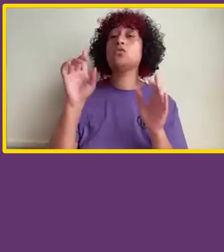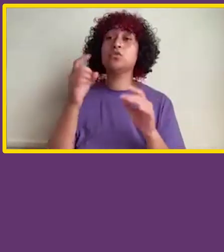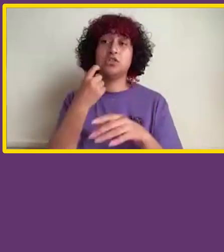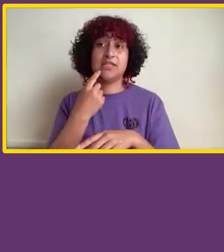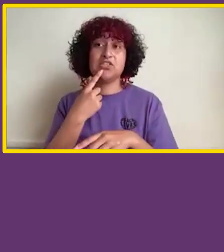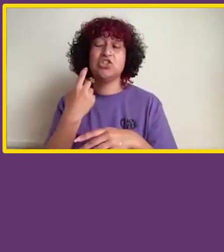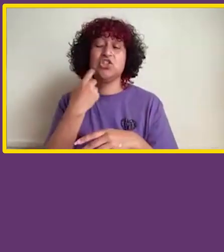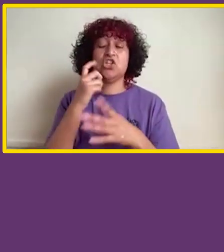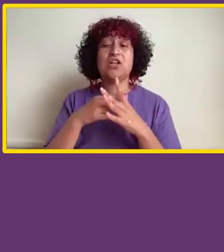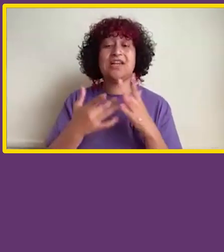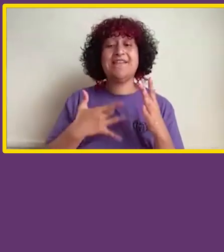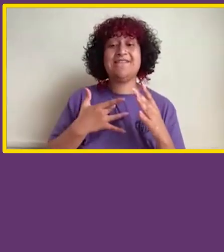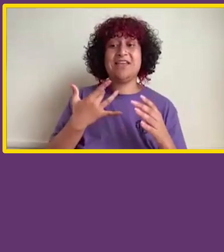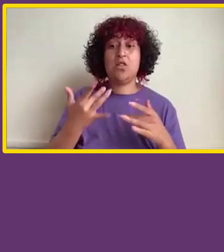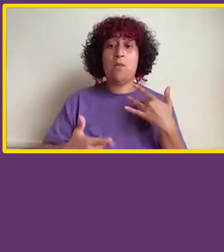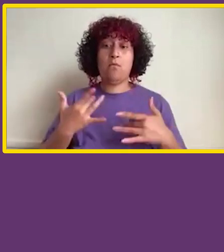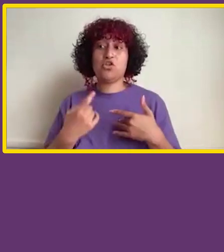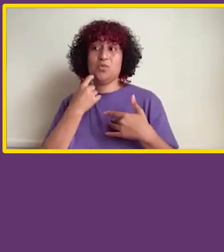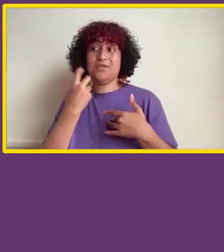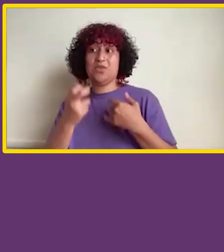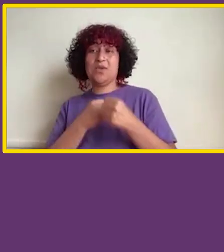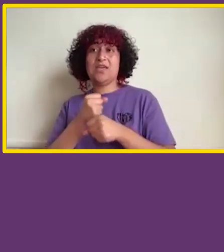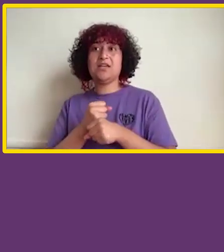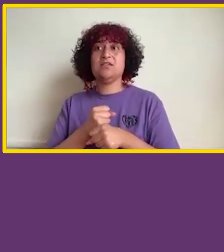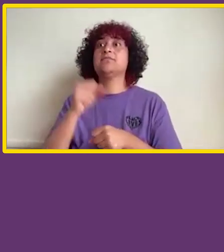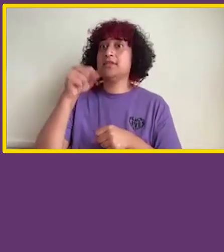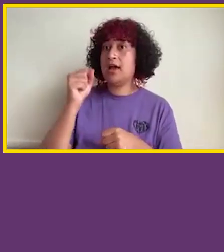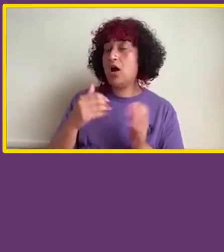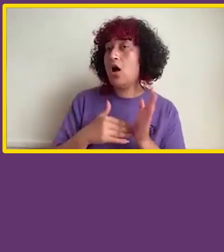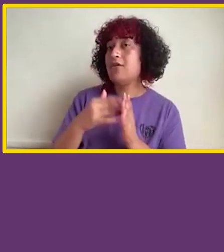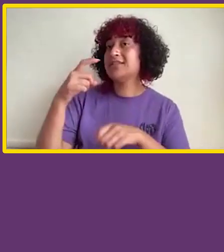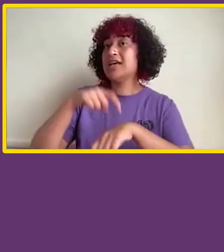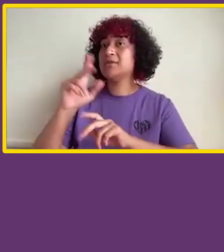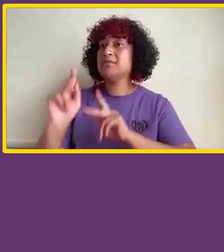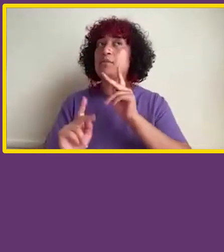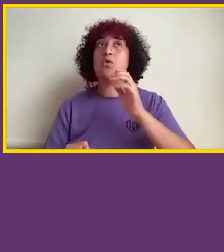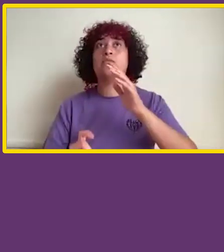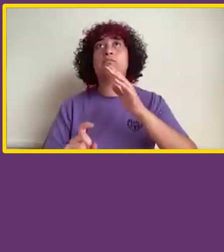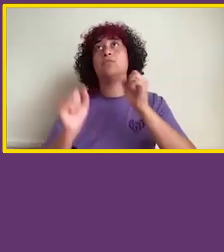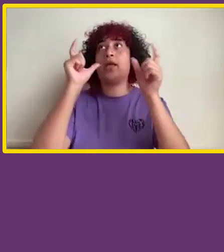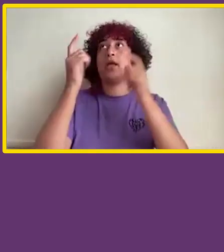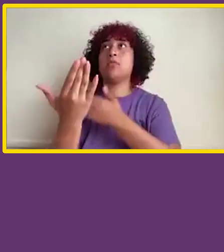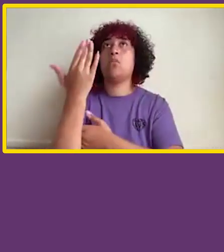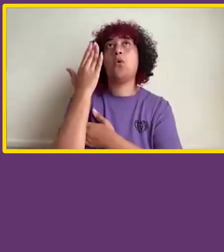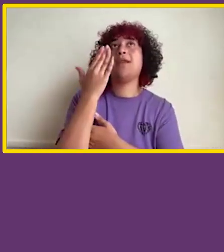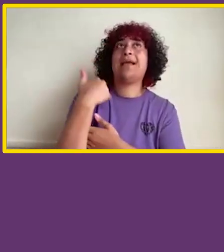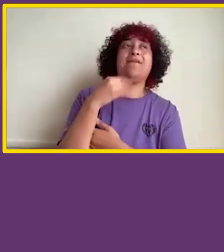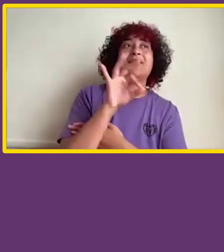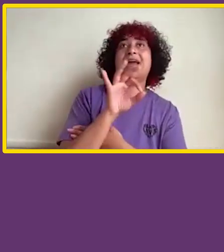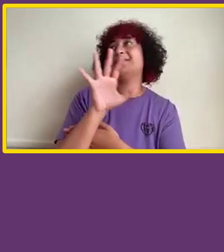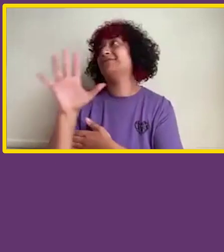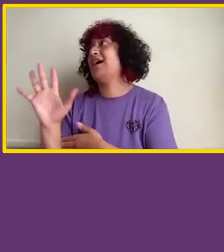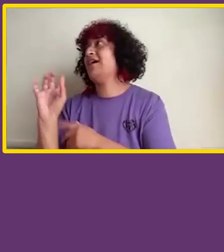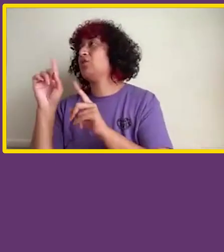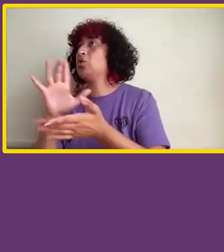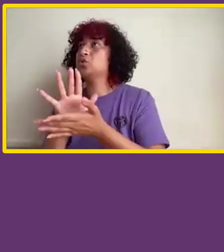wave. And in the meantime, people need to just get up in the morning and go to a 9 to 5 or go to school or look for a job or whatever it is. So it's a